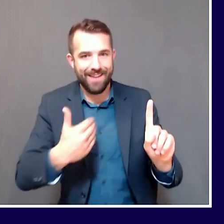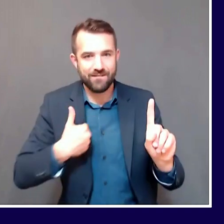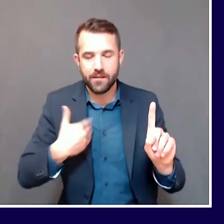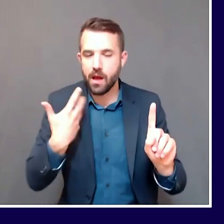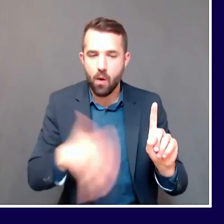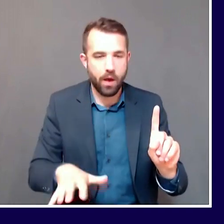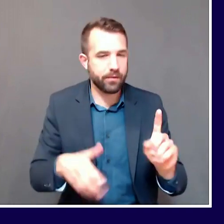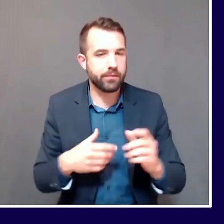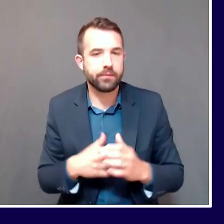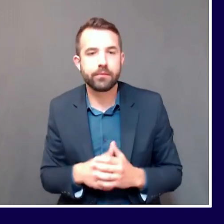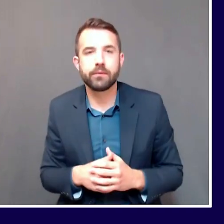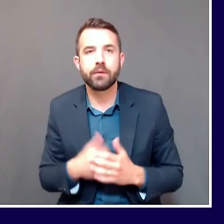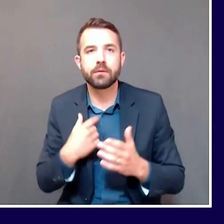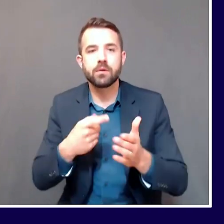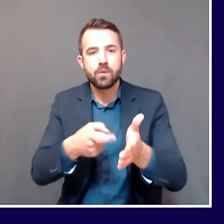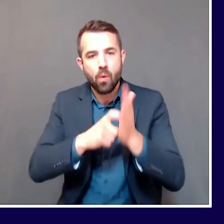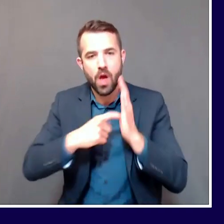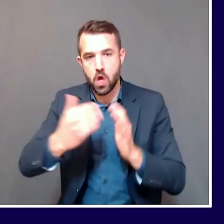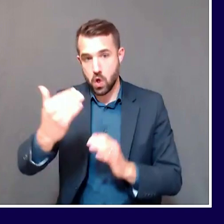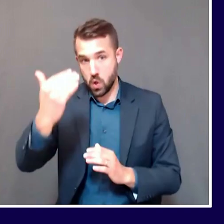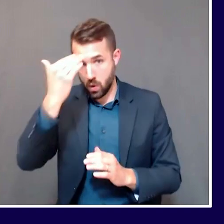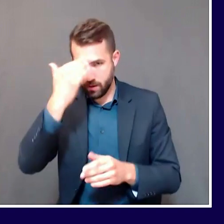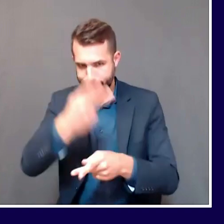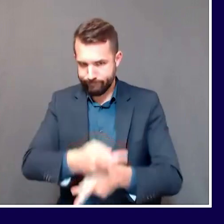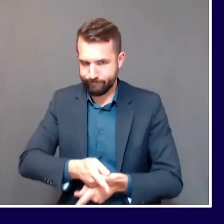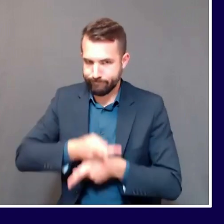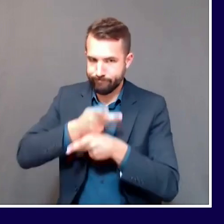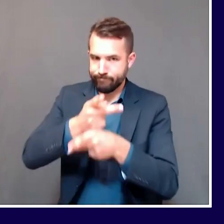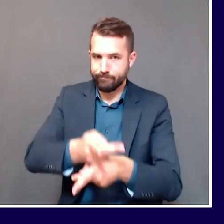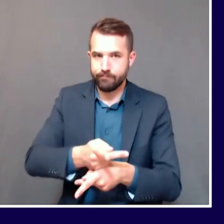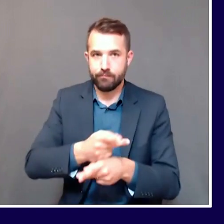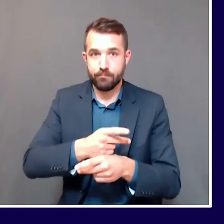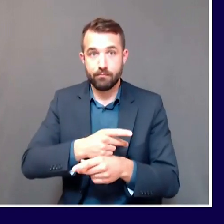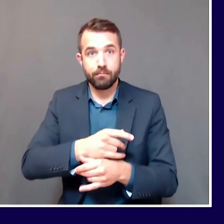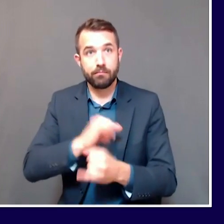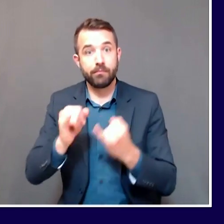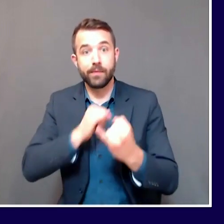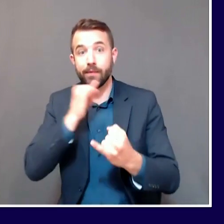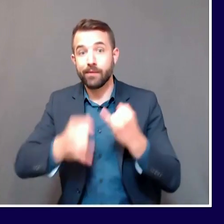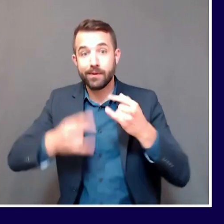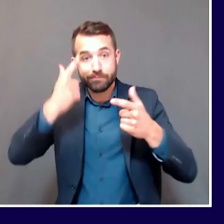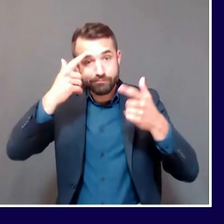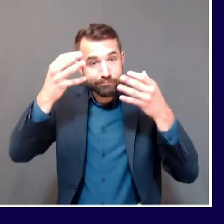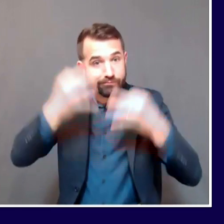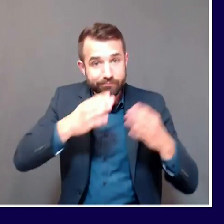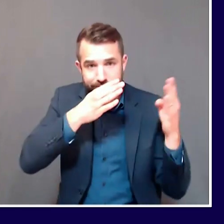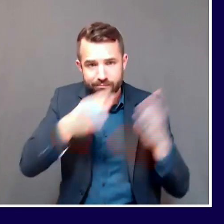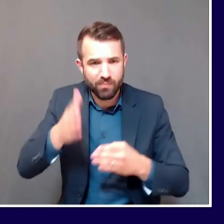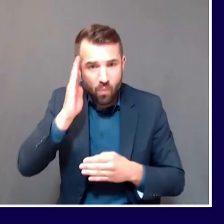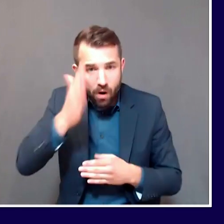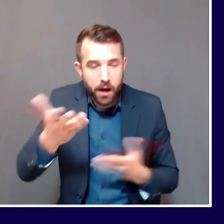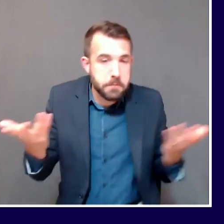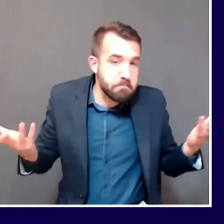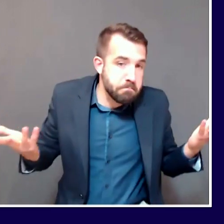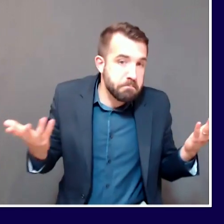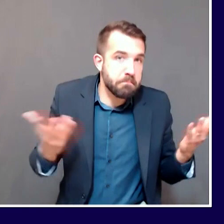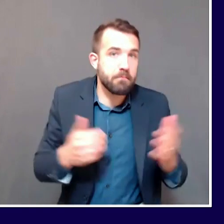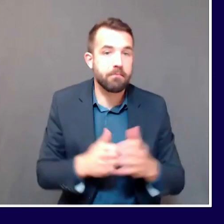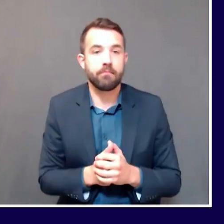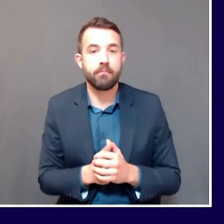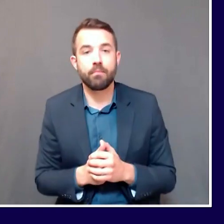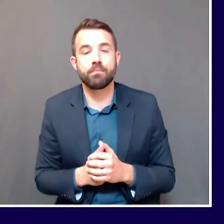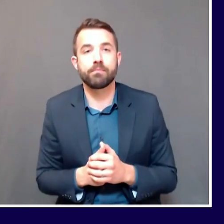top of mind for us. We haven't made any final decisions about whether we'll move in that direction, But I would also apply the exact